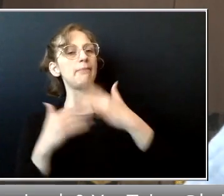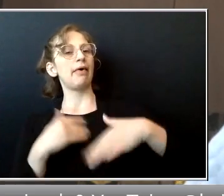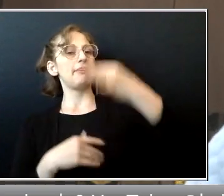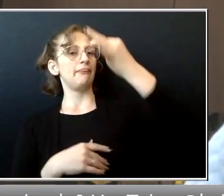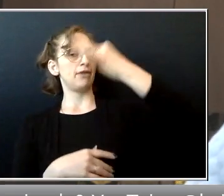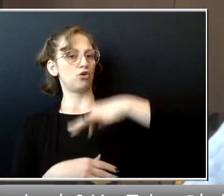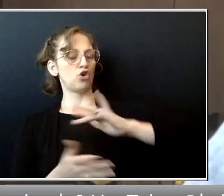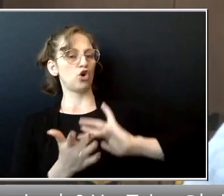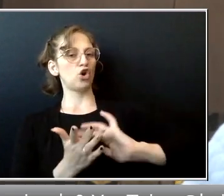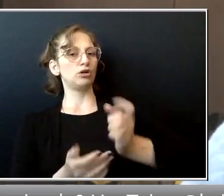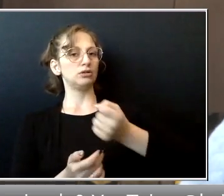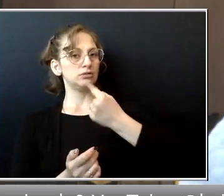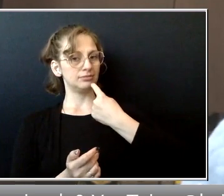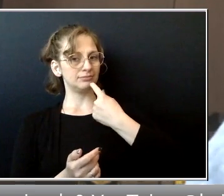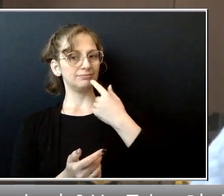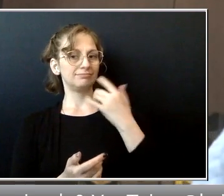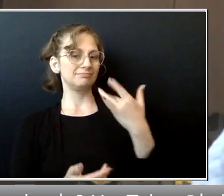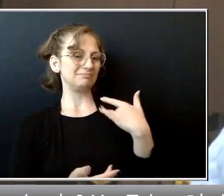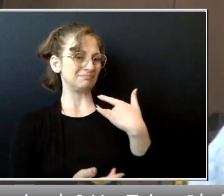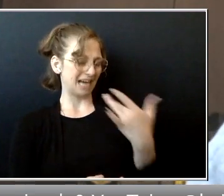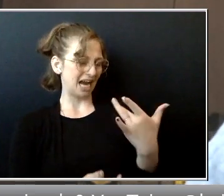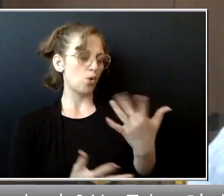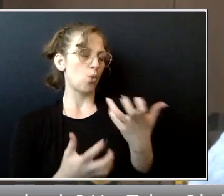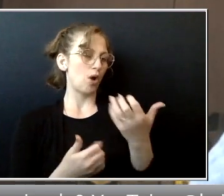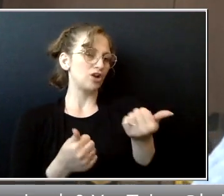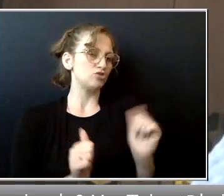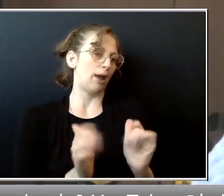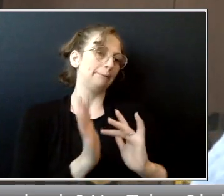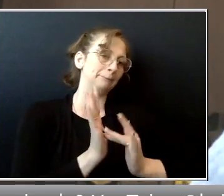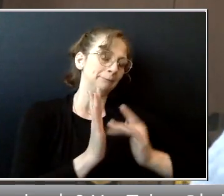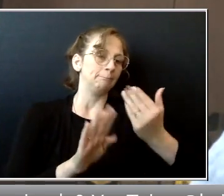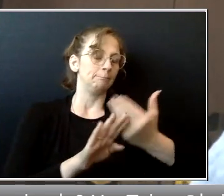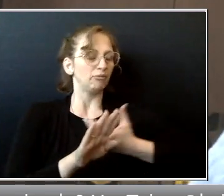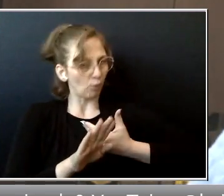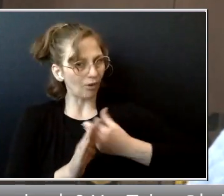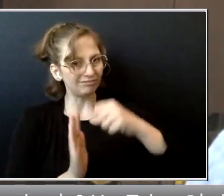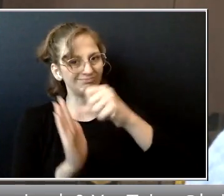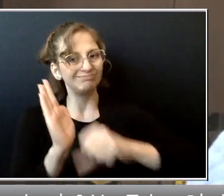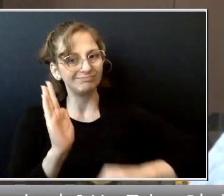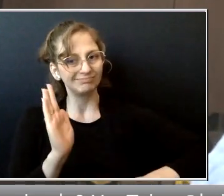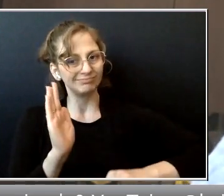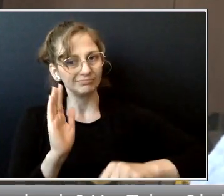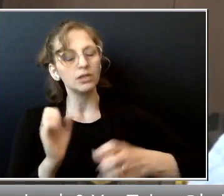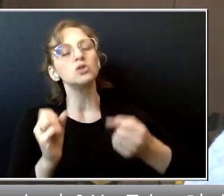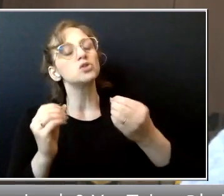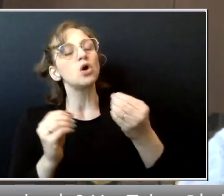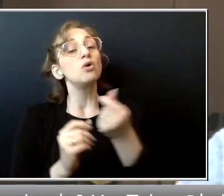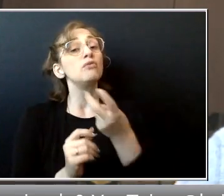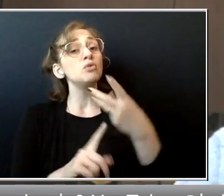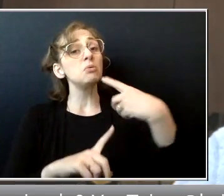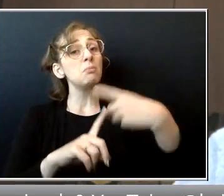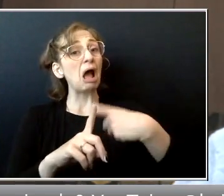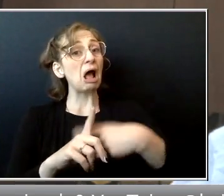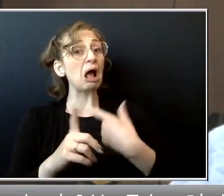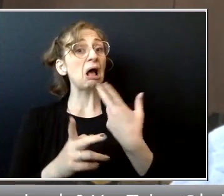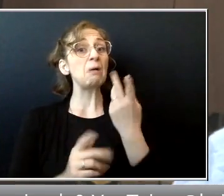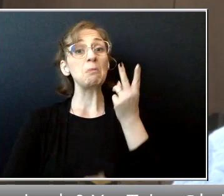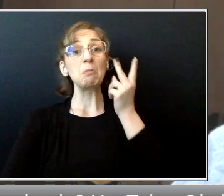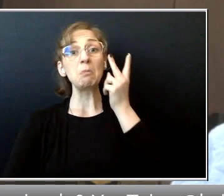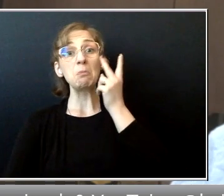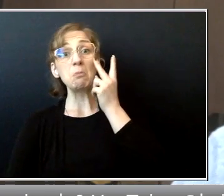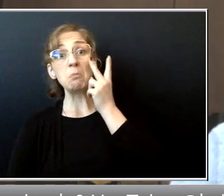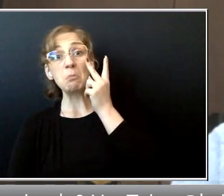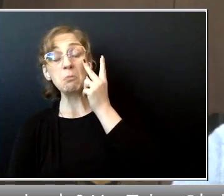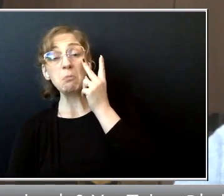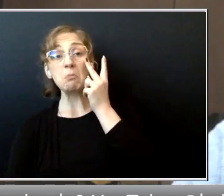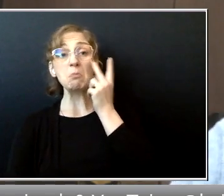to intervene or have any surgery involved. And so we tried that for a few months just to see if that would start opening